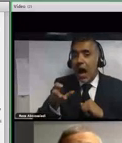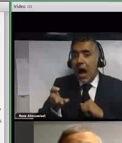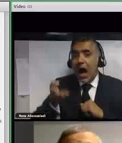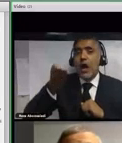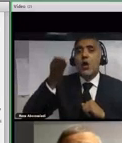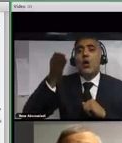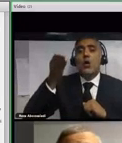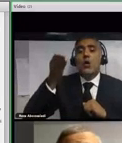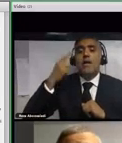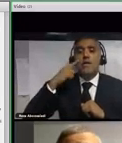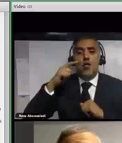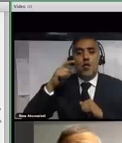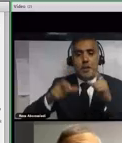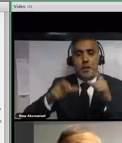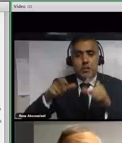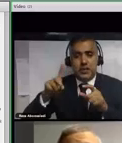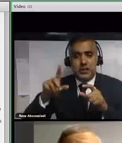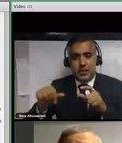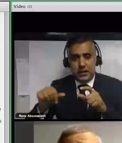for people with